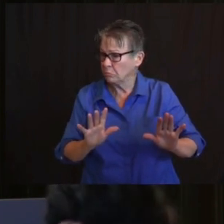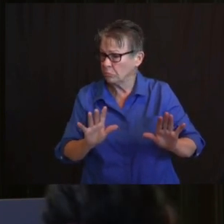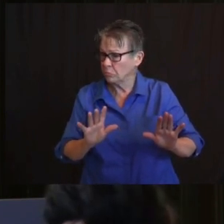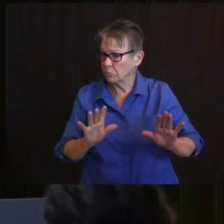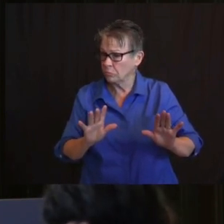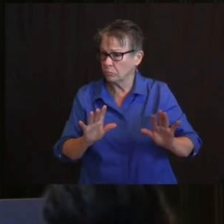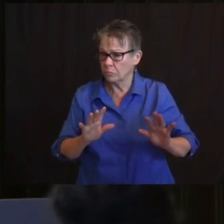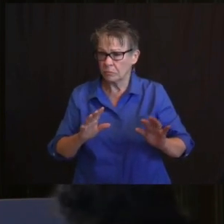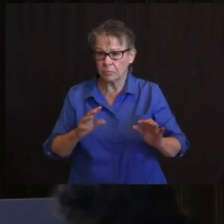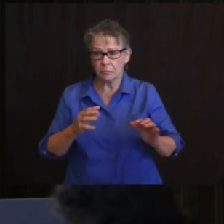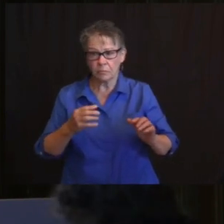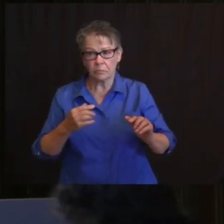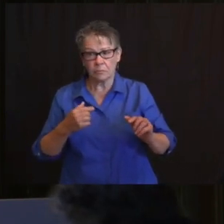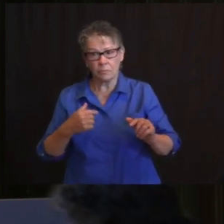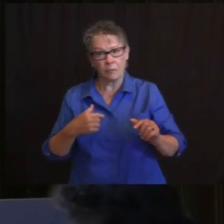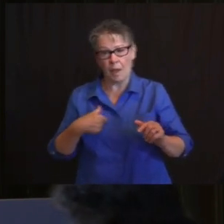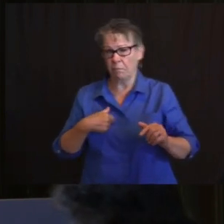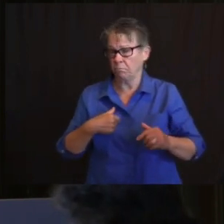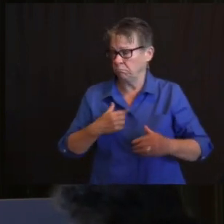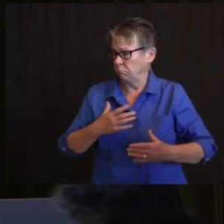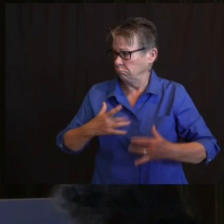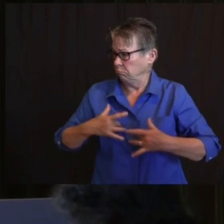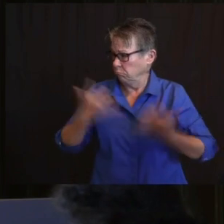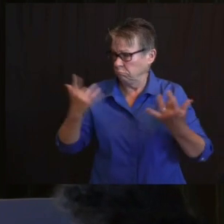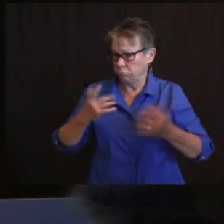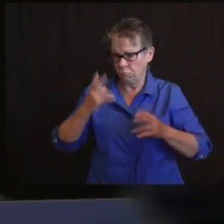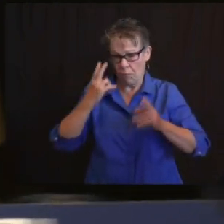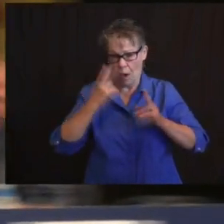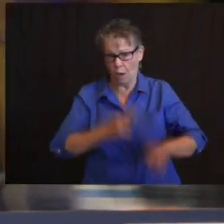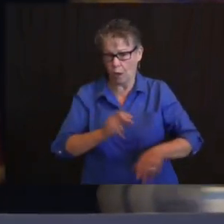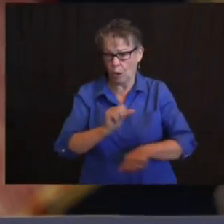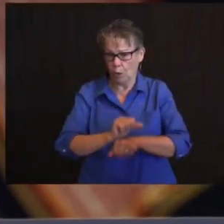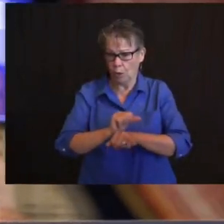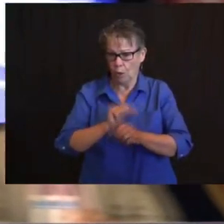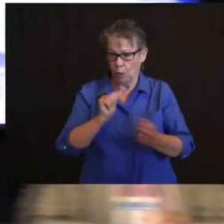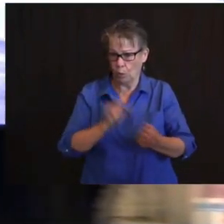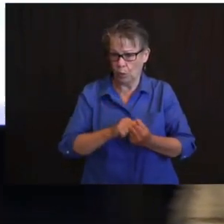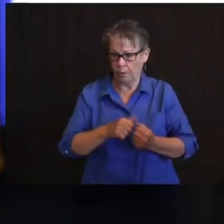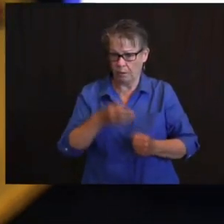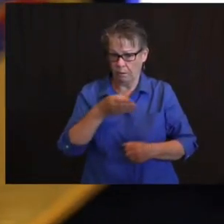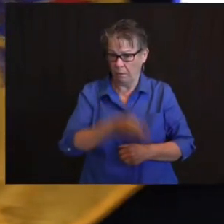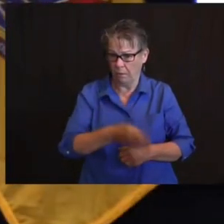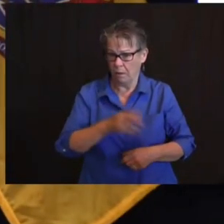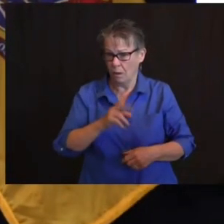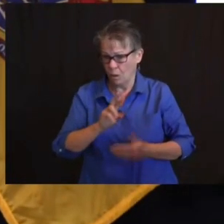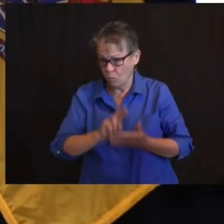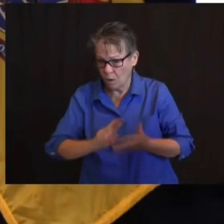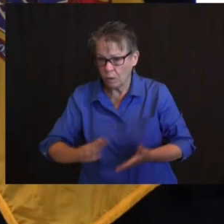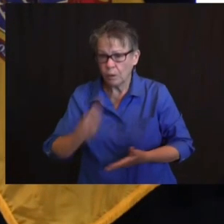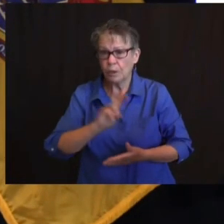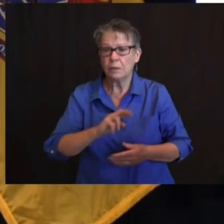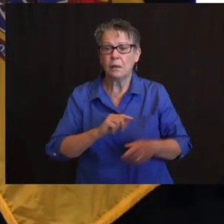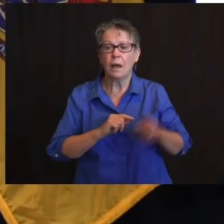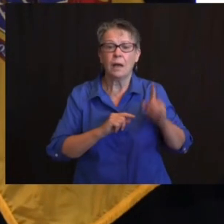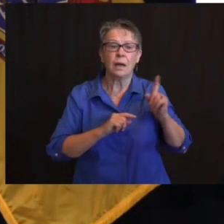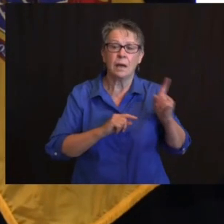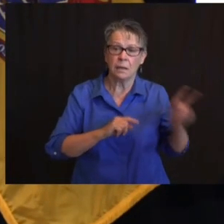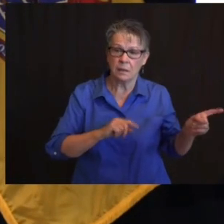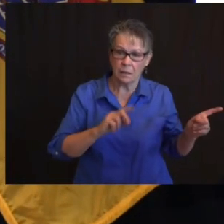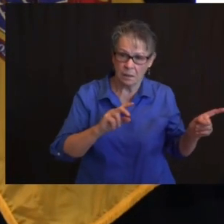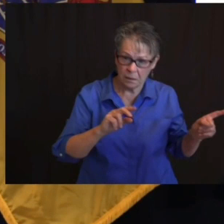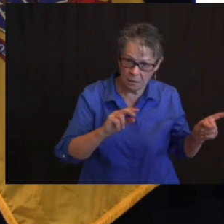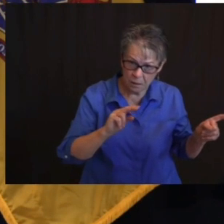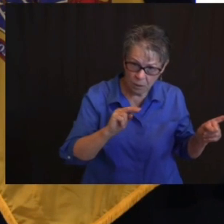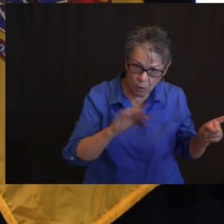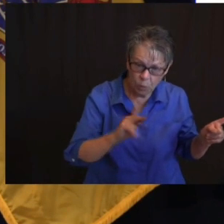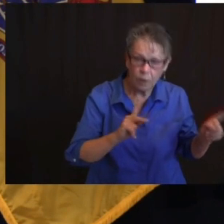as an example for the rest of the nation. Thank you. Thank you, Pat, and thank you for that. And to everybody out there, thank you.